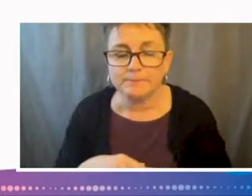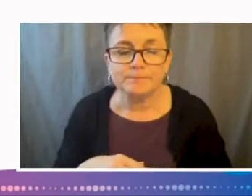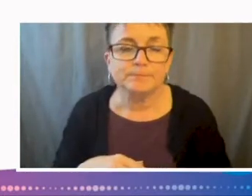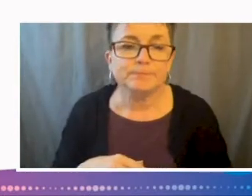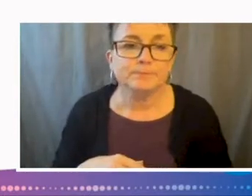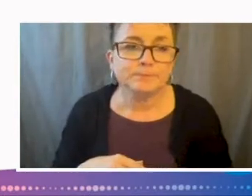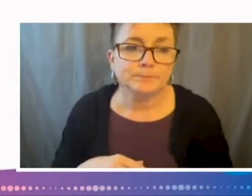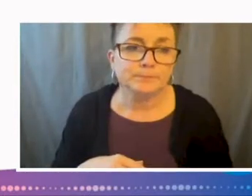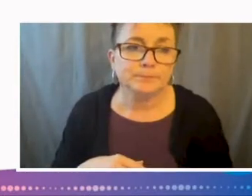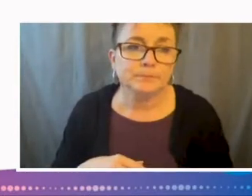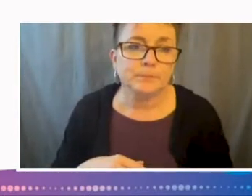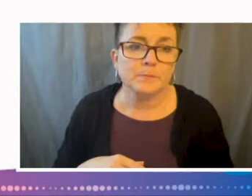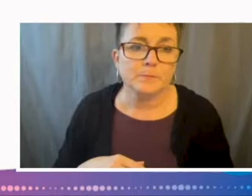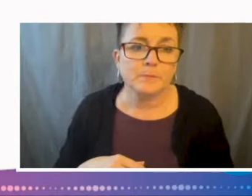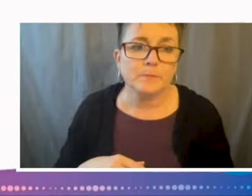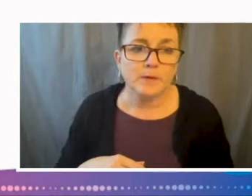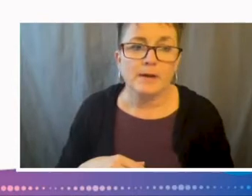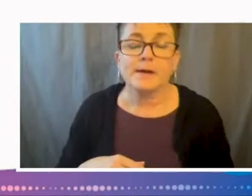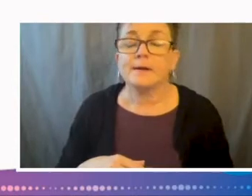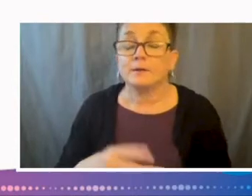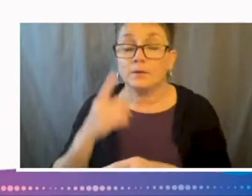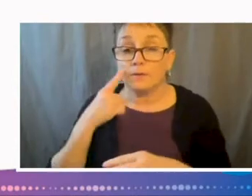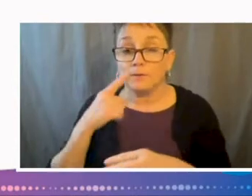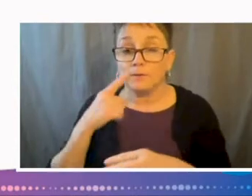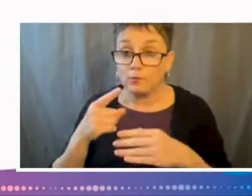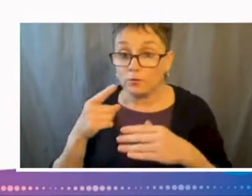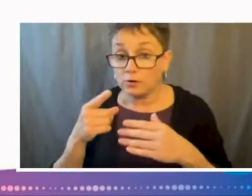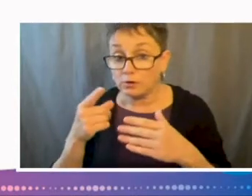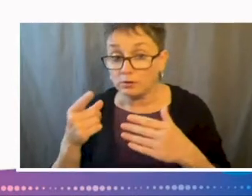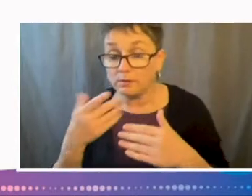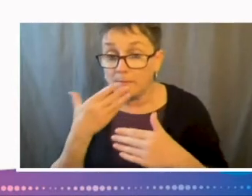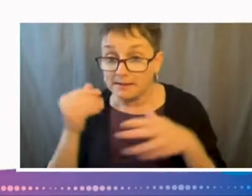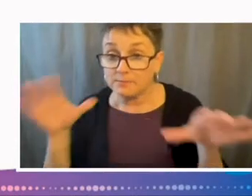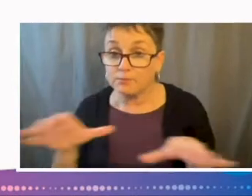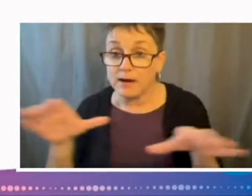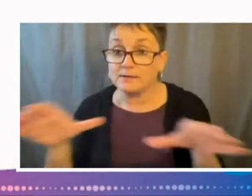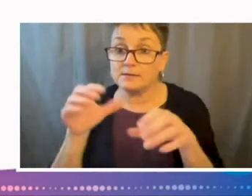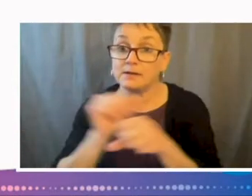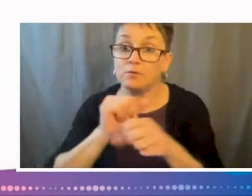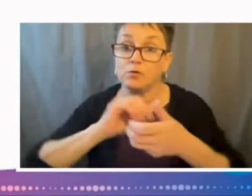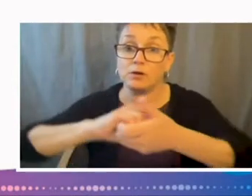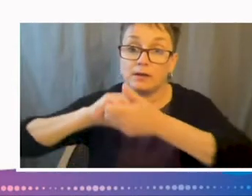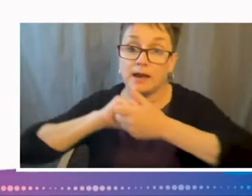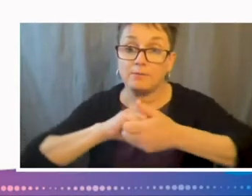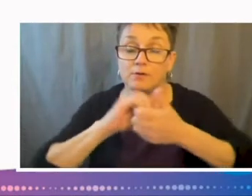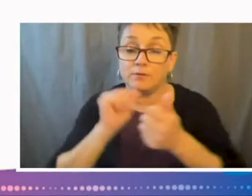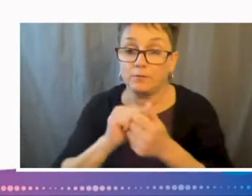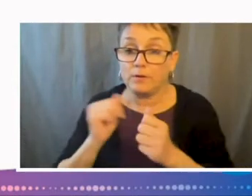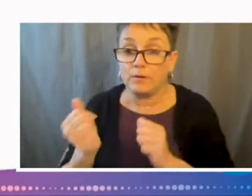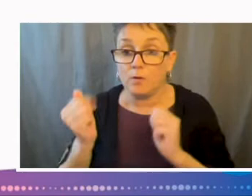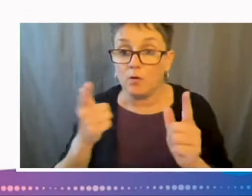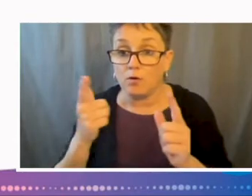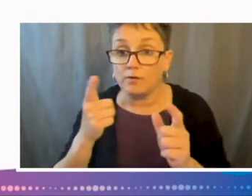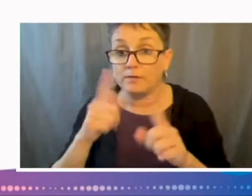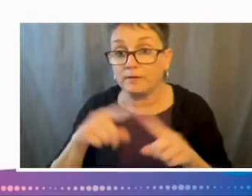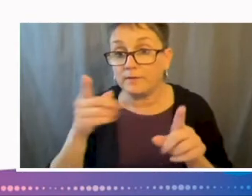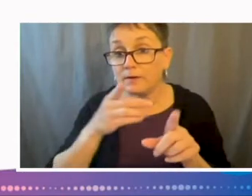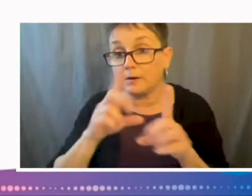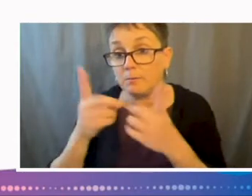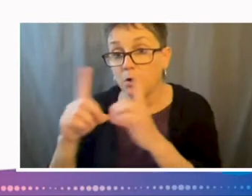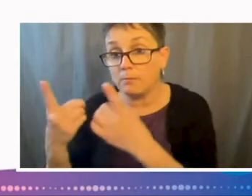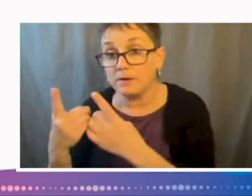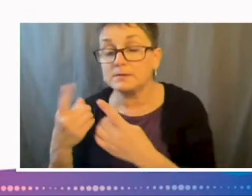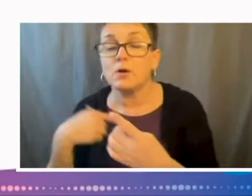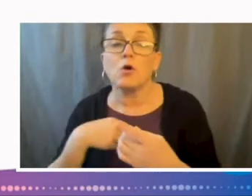To keep up to date on best practices and work collaboratively to improve our accessible services and features, we also consult